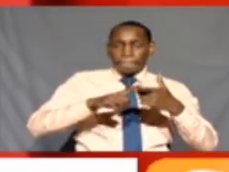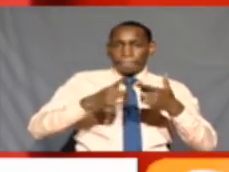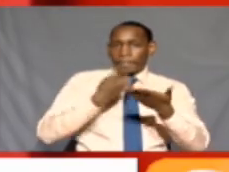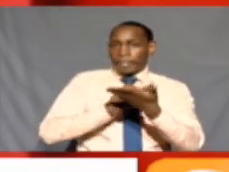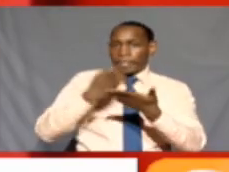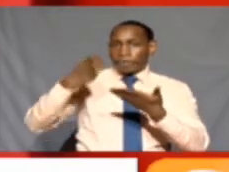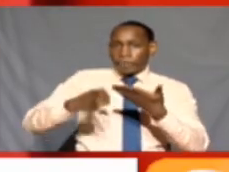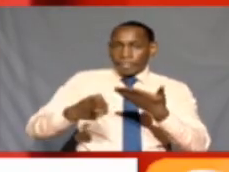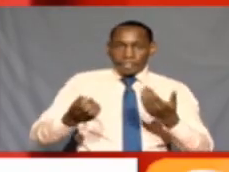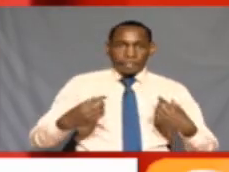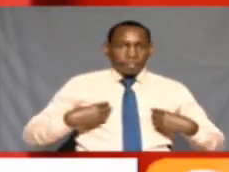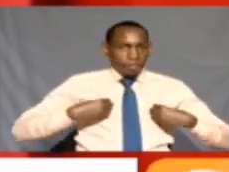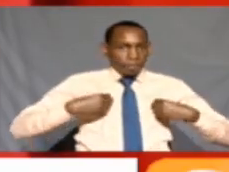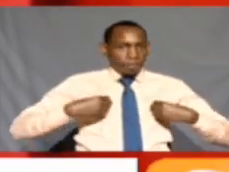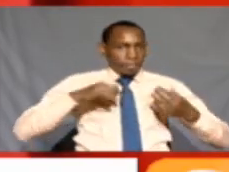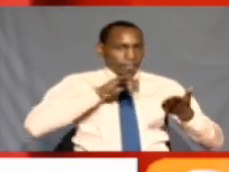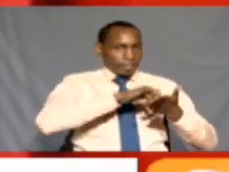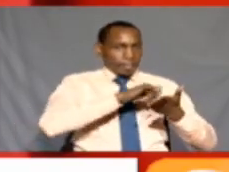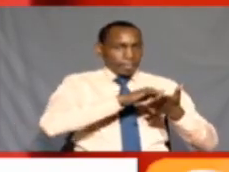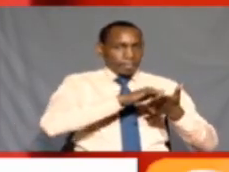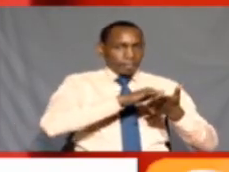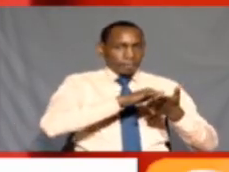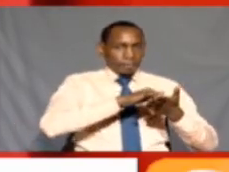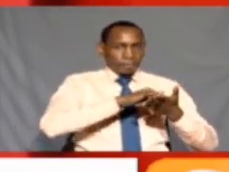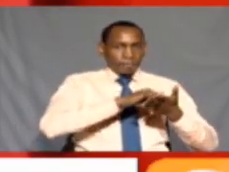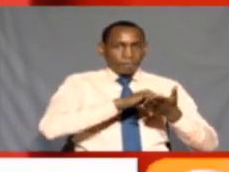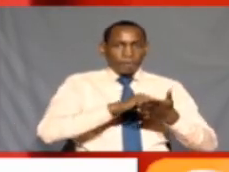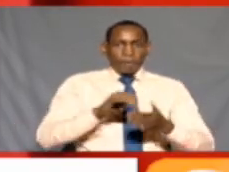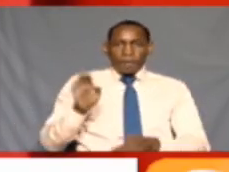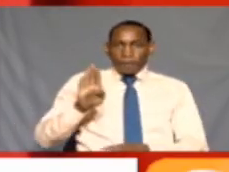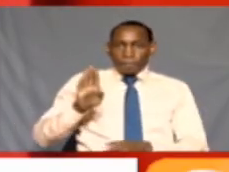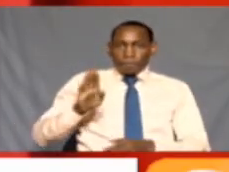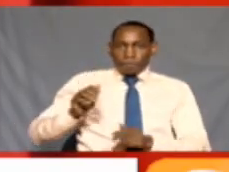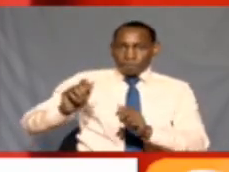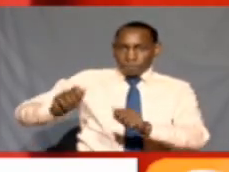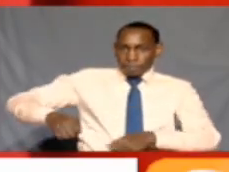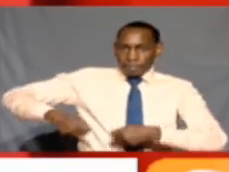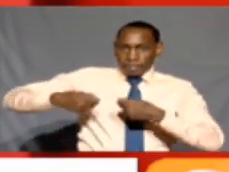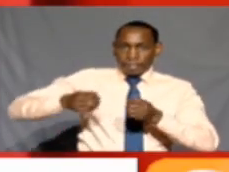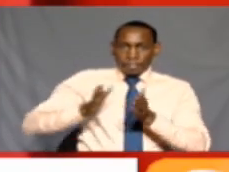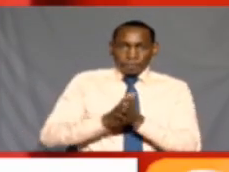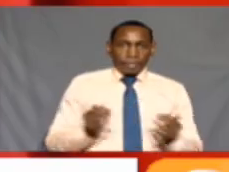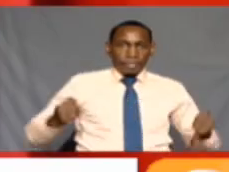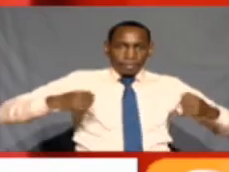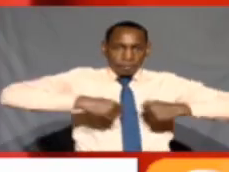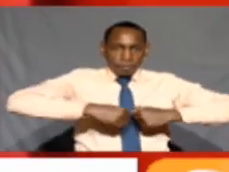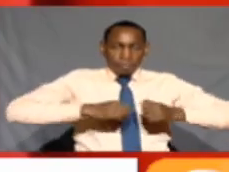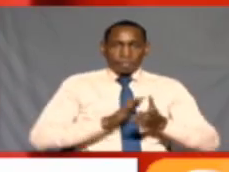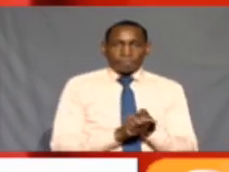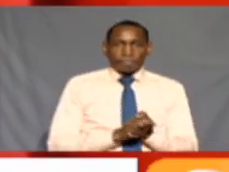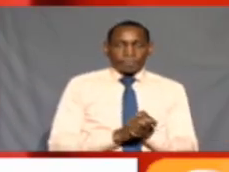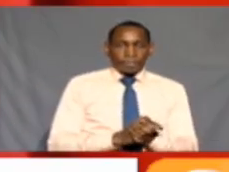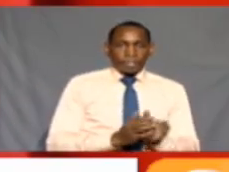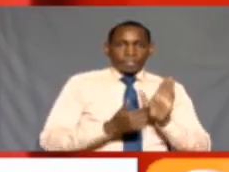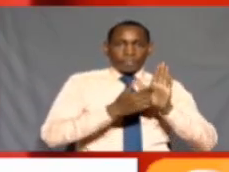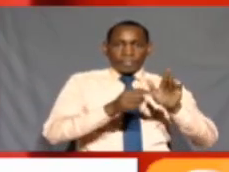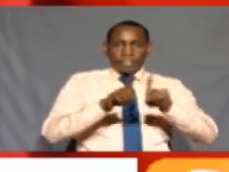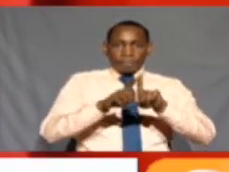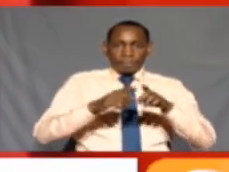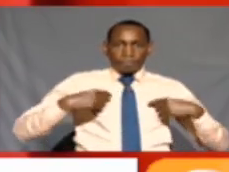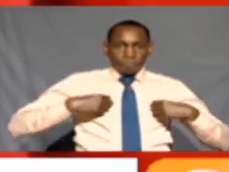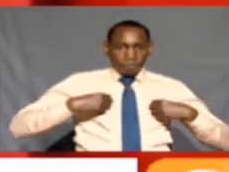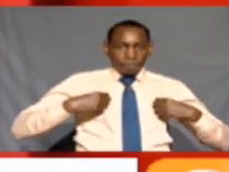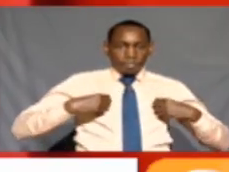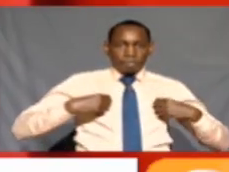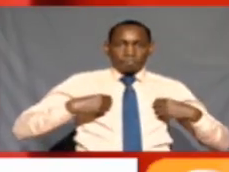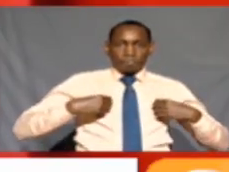weekend gear, which mm-hmm. is jeans, blue jeans, mm-hmm. and a blazer. The description matching the clothes on Cohen's